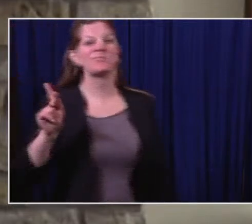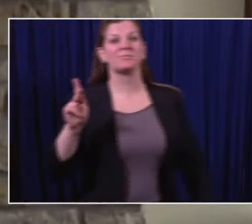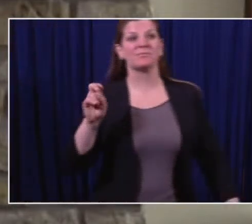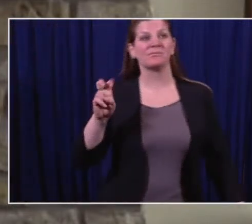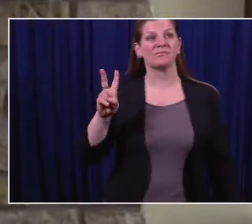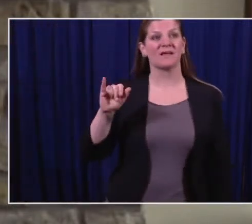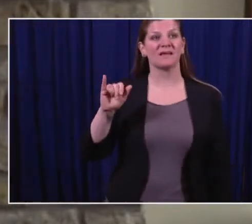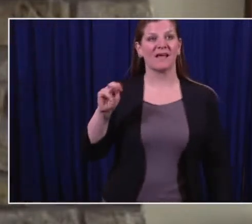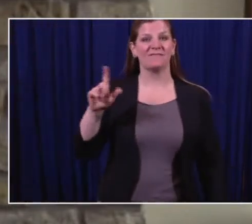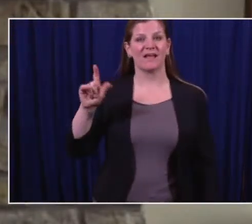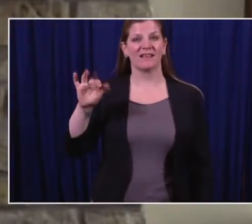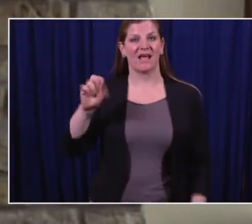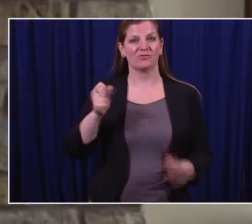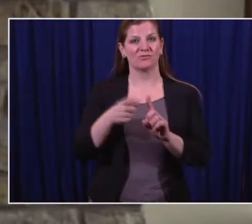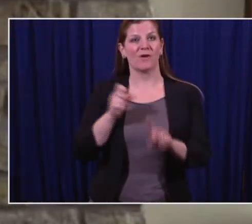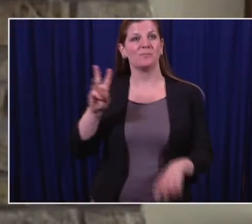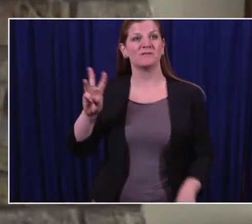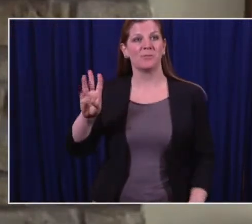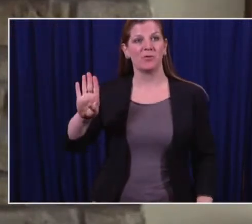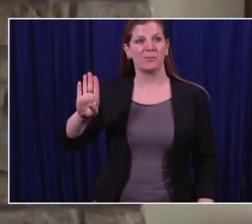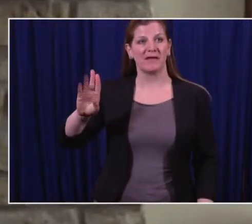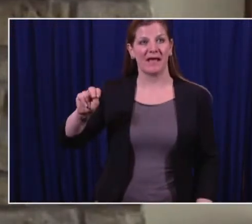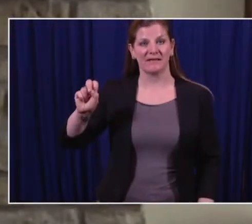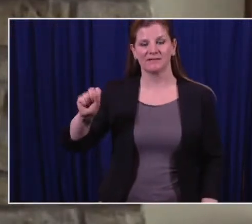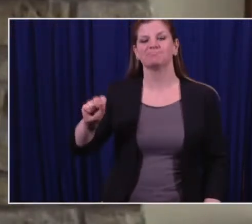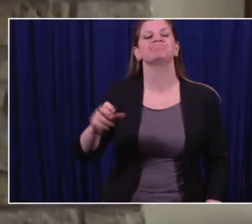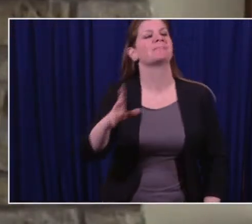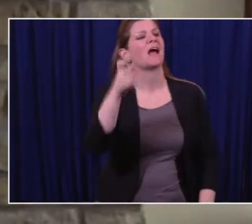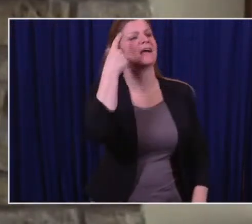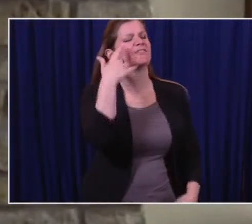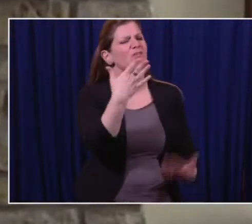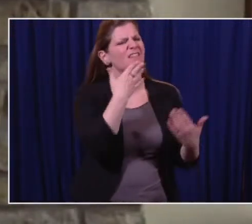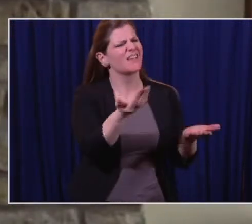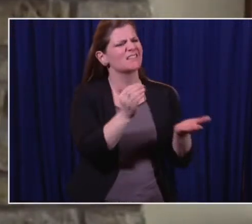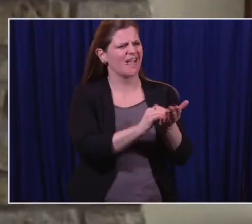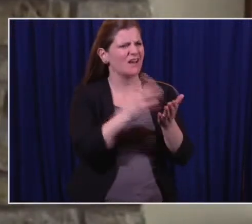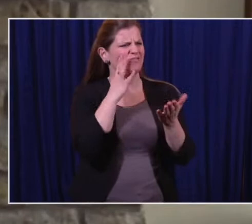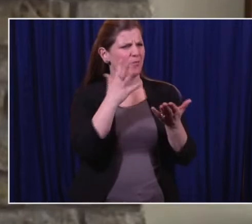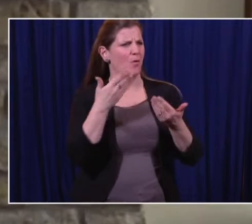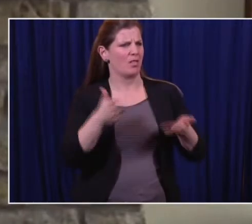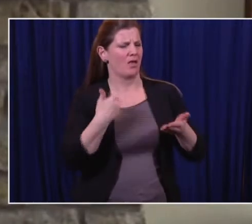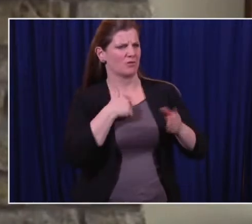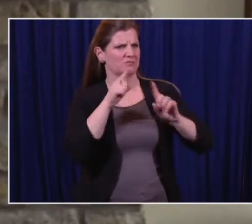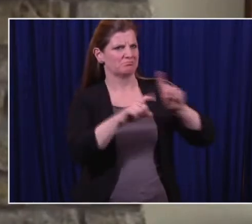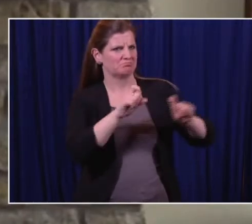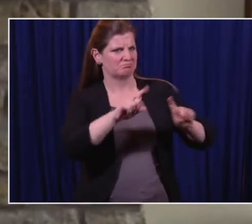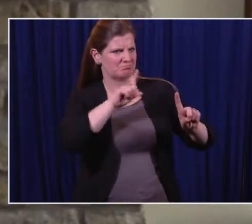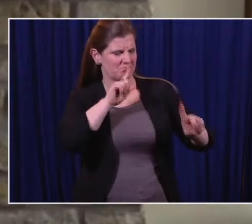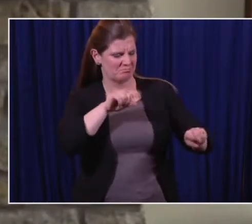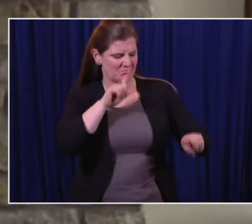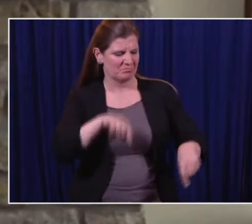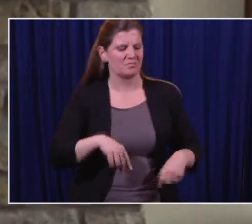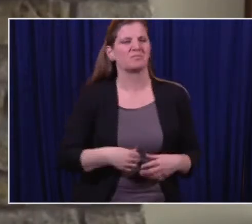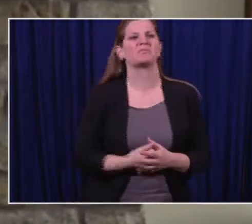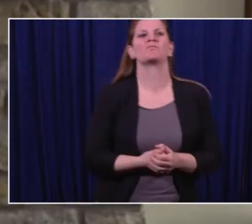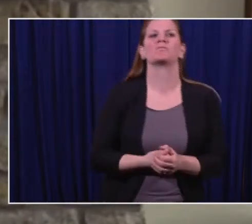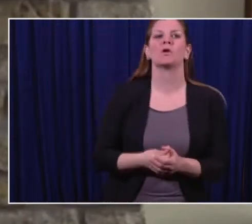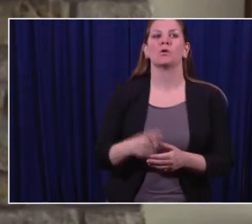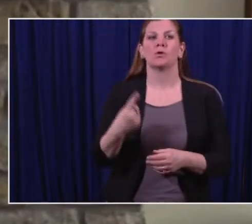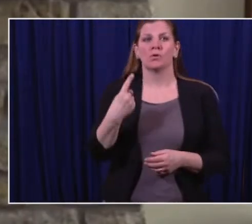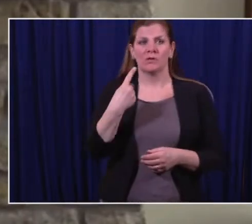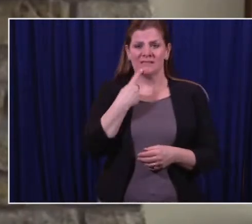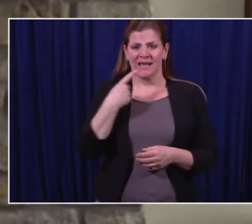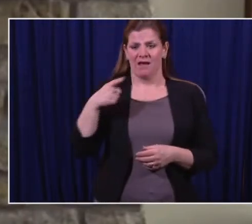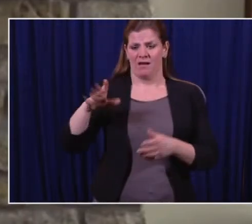Columbus. Hi, Governor. Thanks again for taking the time to answer our questions. K through 12, you mentioned, are nearly vaccinated. They took up a